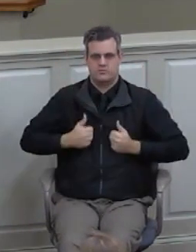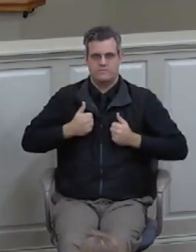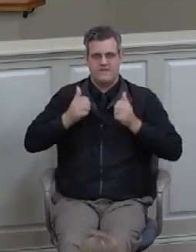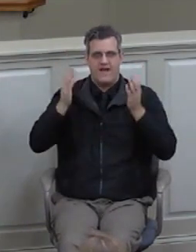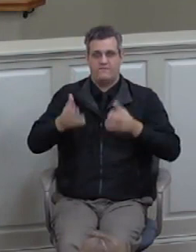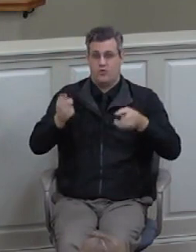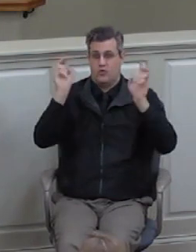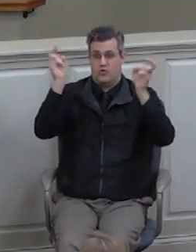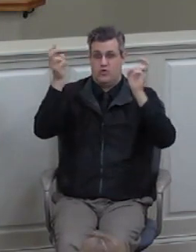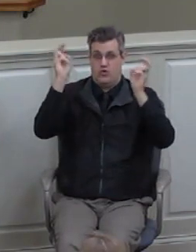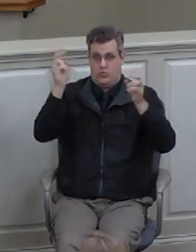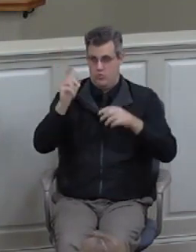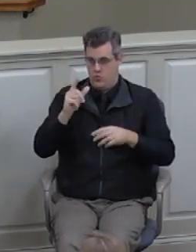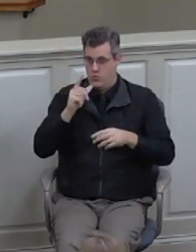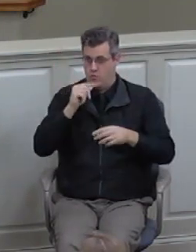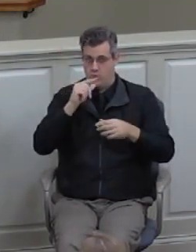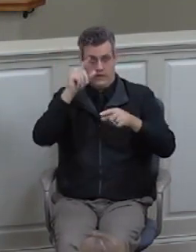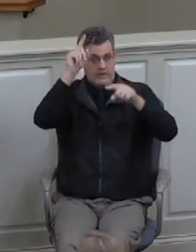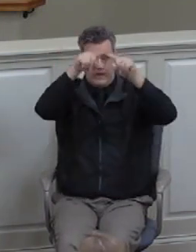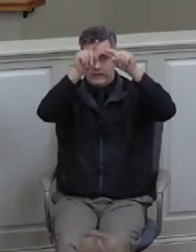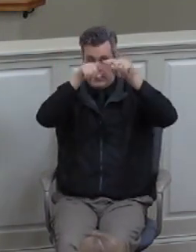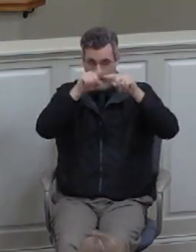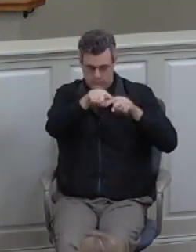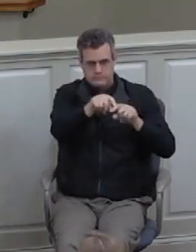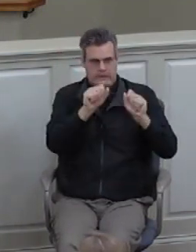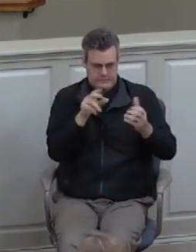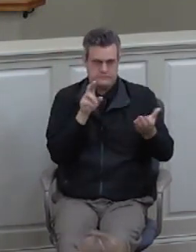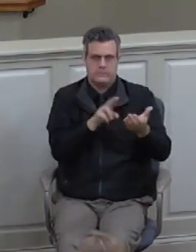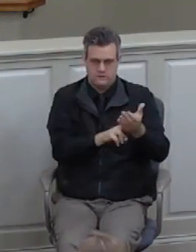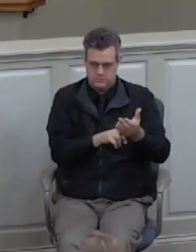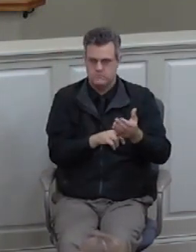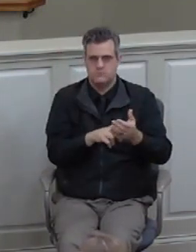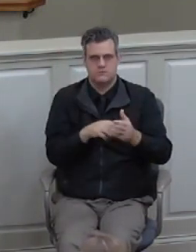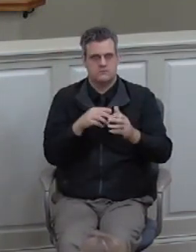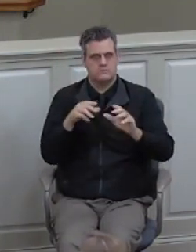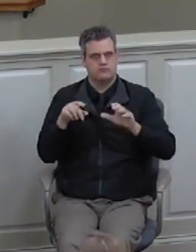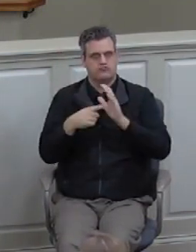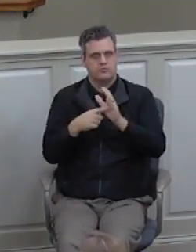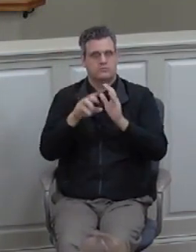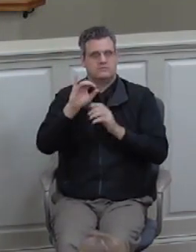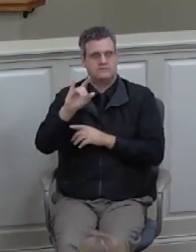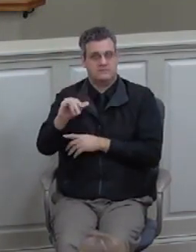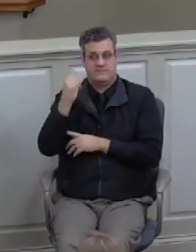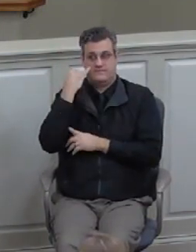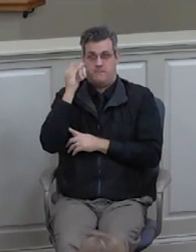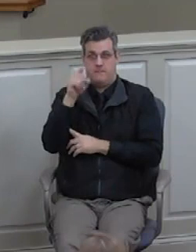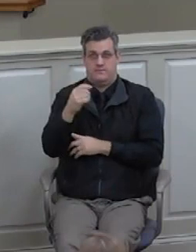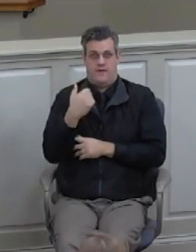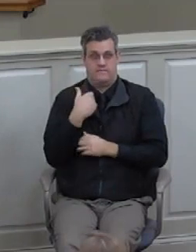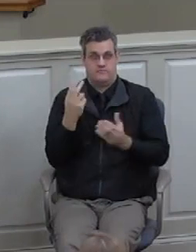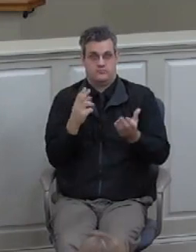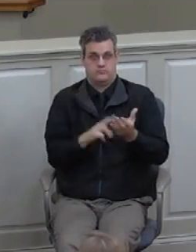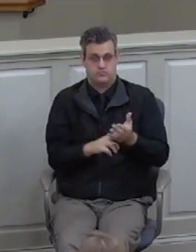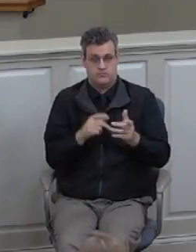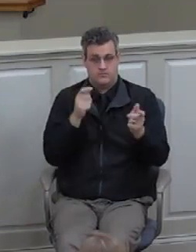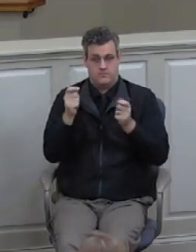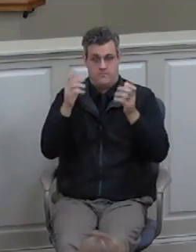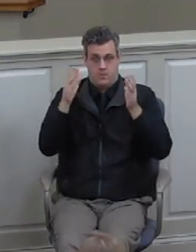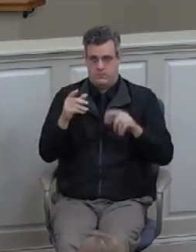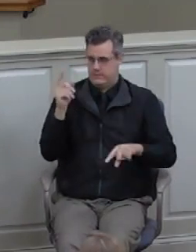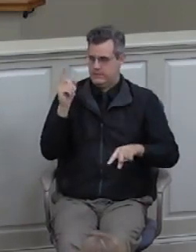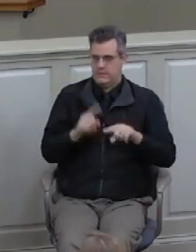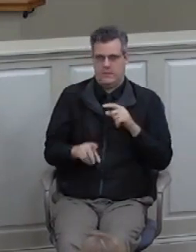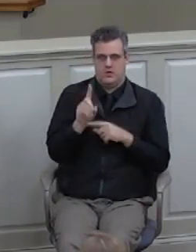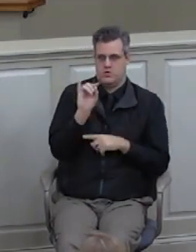to provide who can sign and obligate the city in the event that a signature is needed and the city manager cannot do